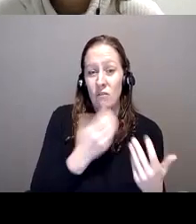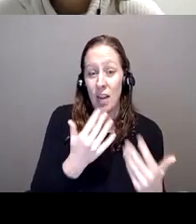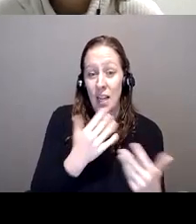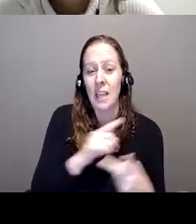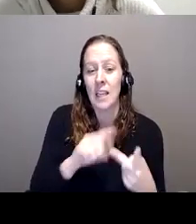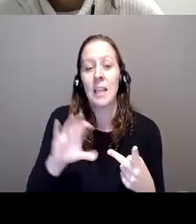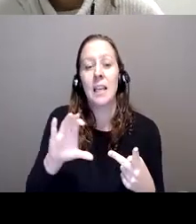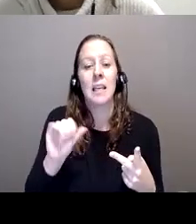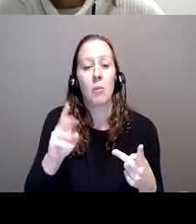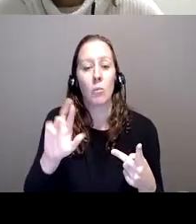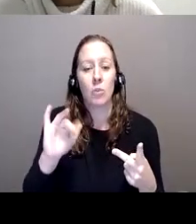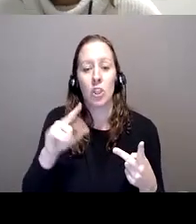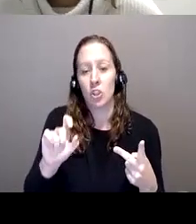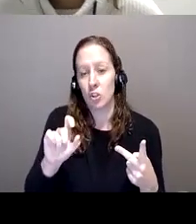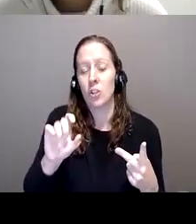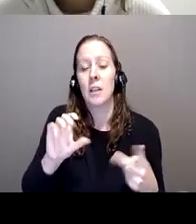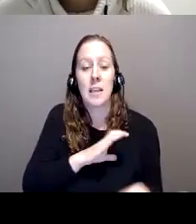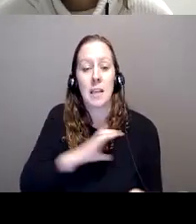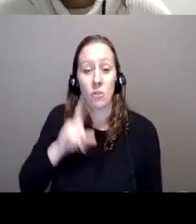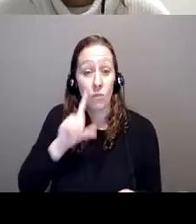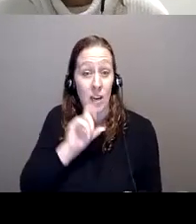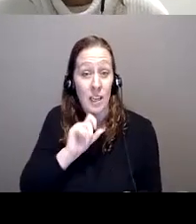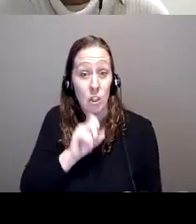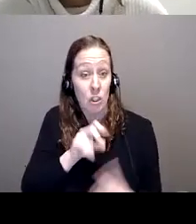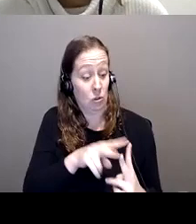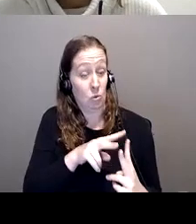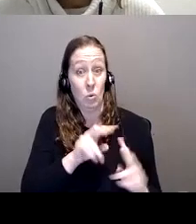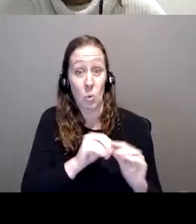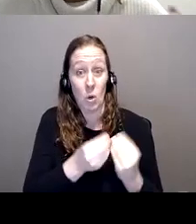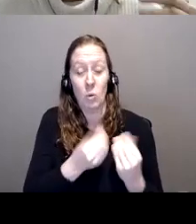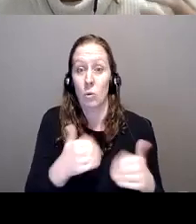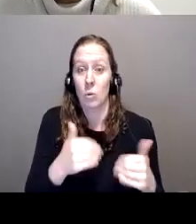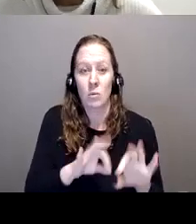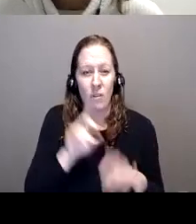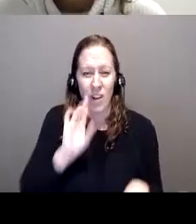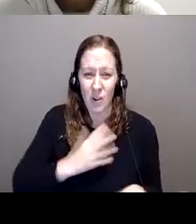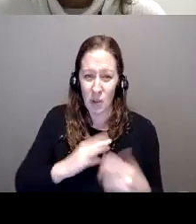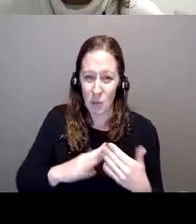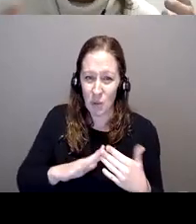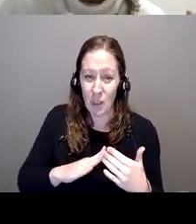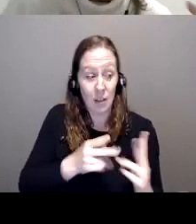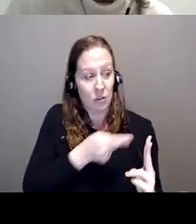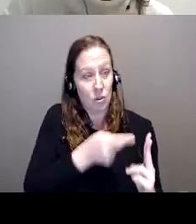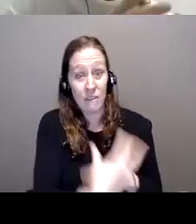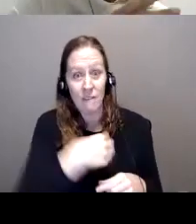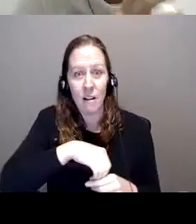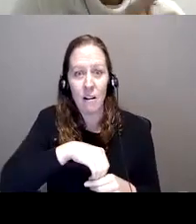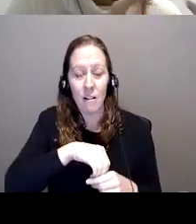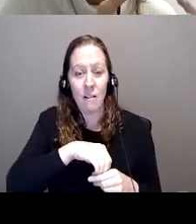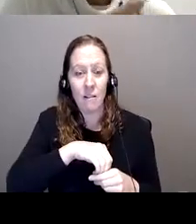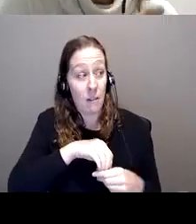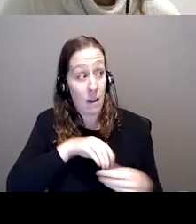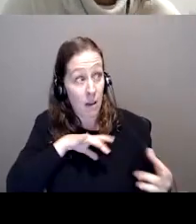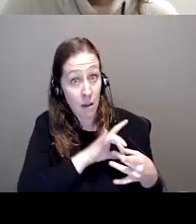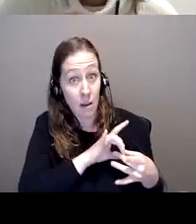on Aging, two really important organizations in our community, ensuring that we